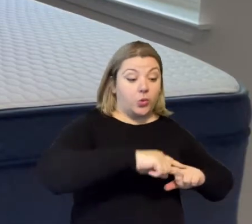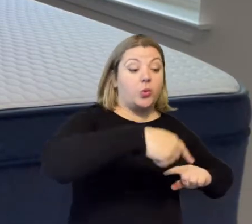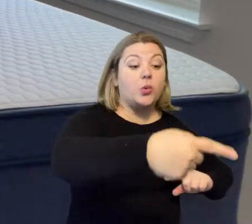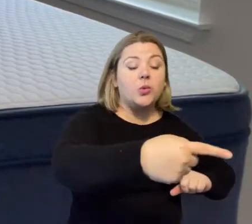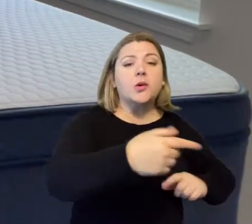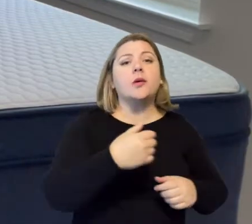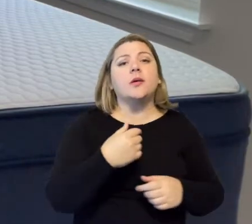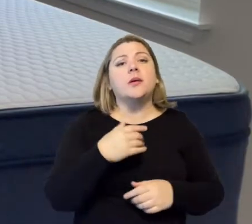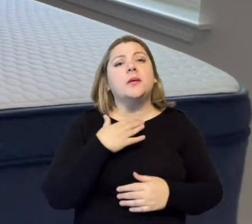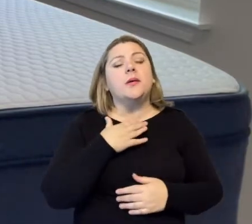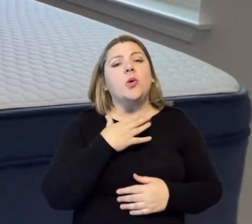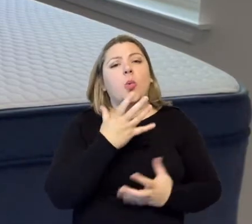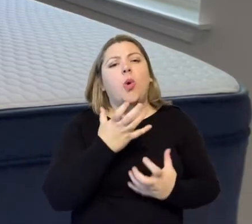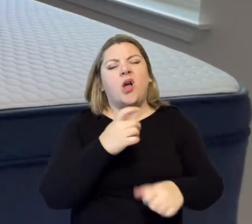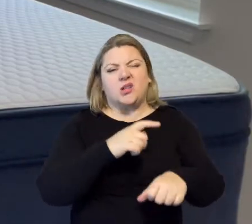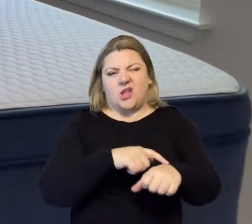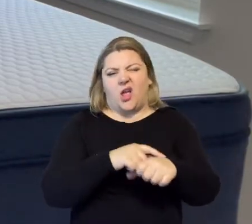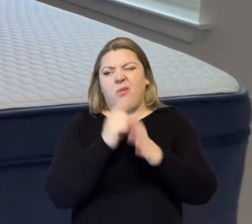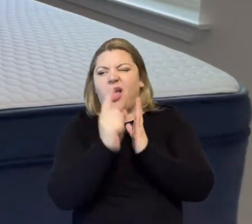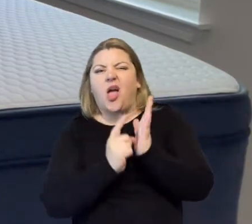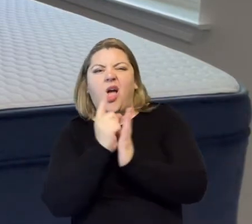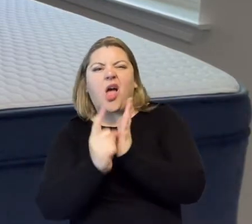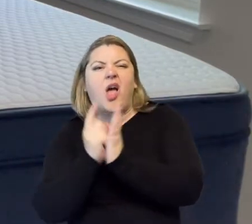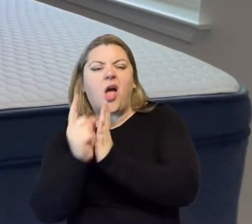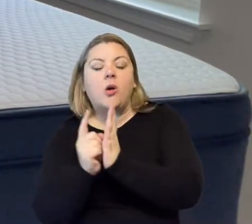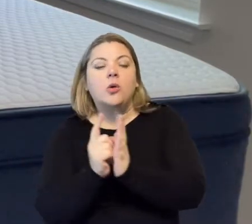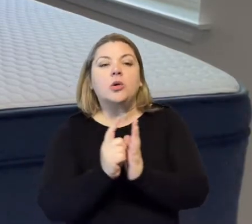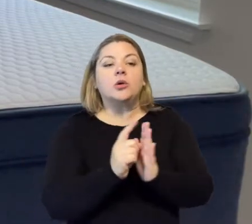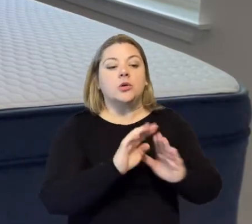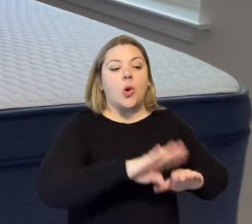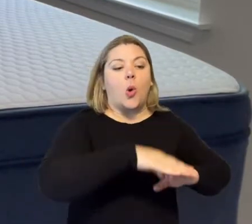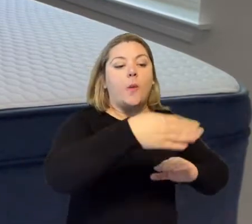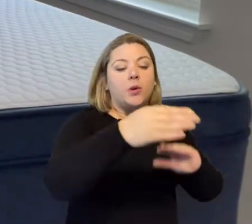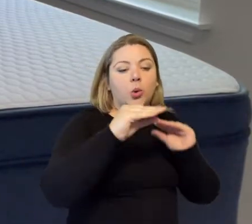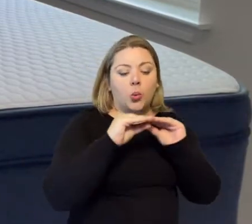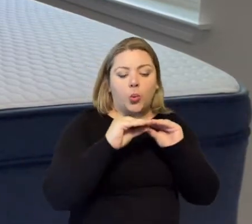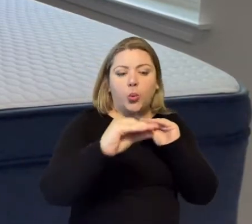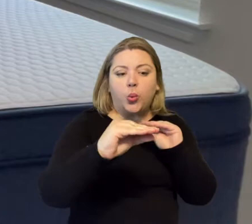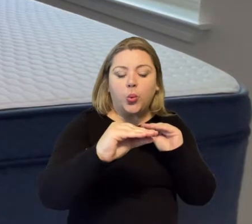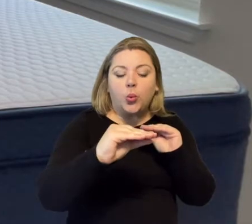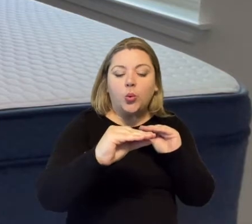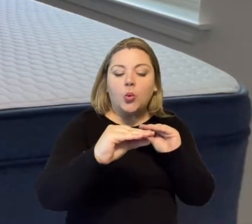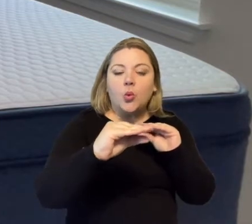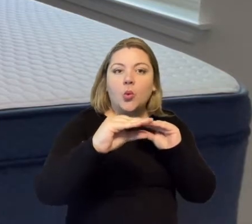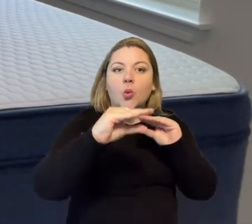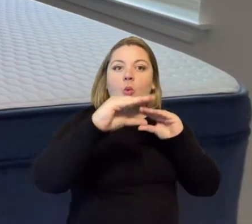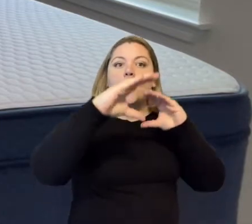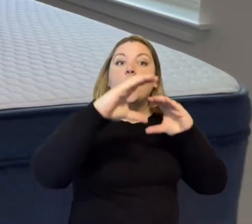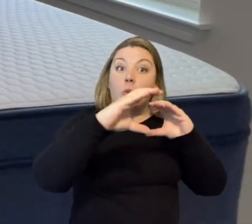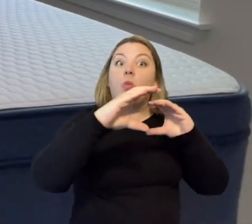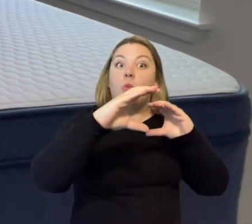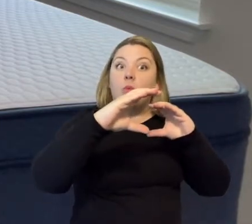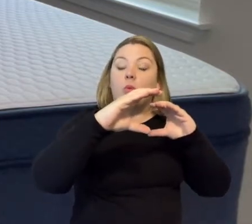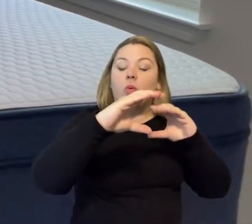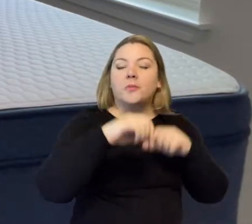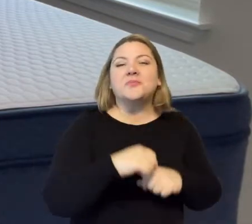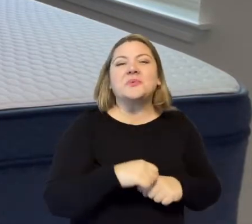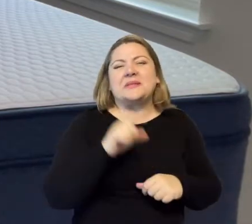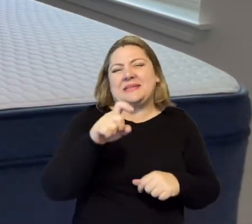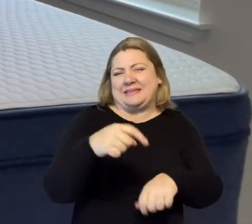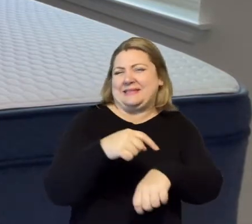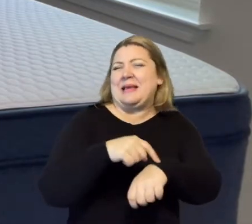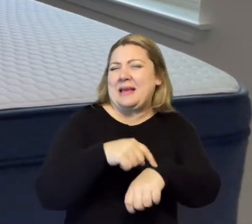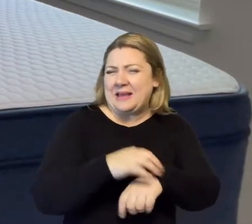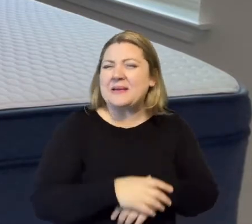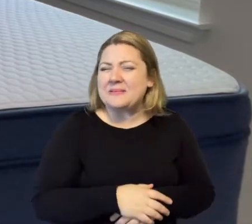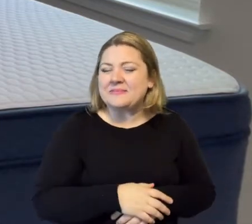open up and breathe. When they are kind of rolled up into those packages, it does take time for the mattress to come back to shape. So